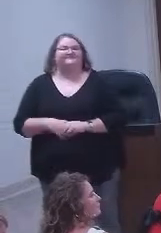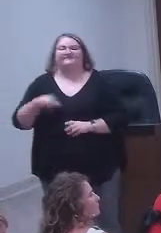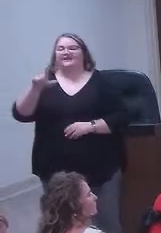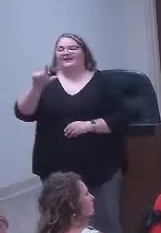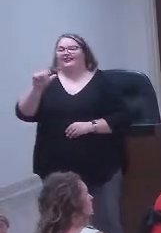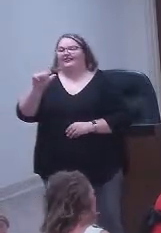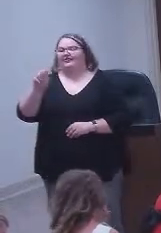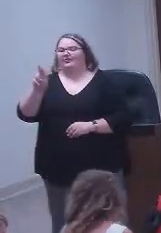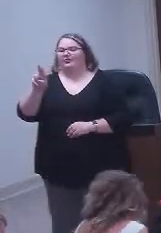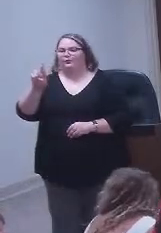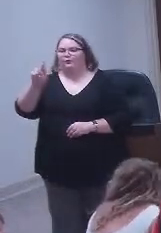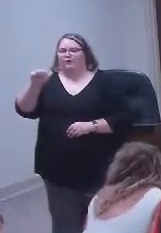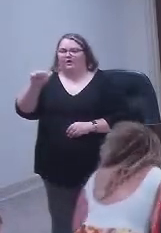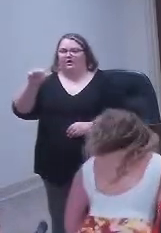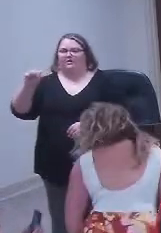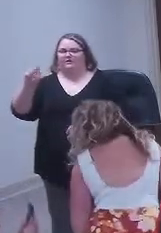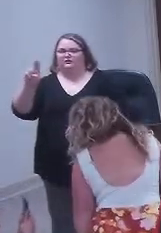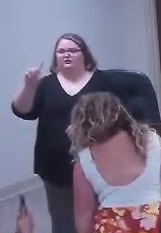Laura Sullivan.